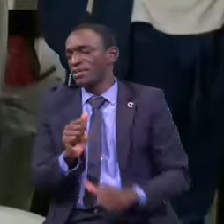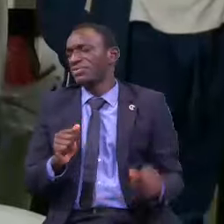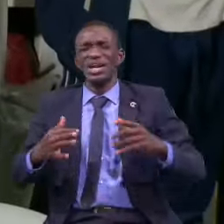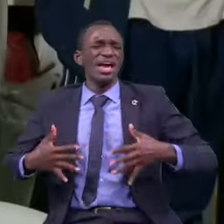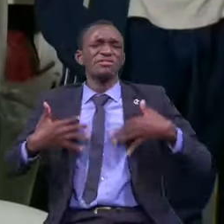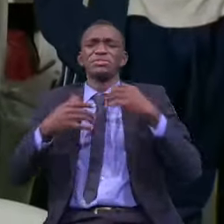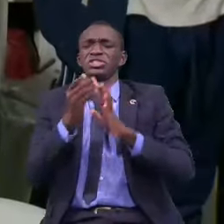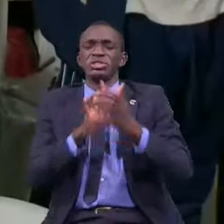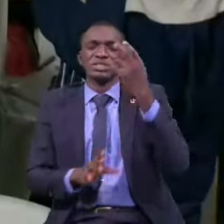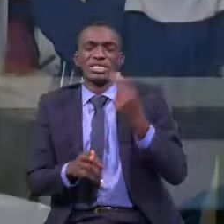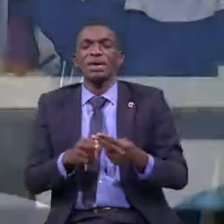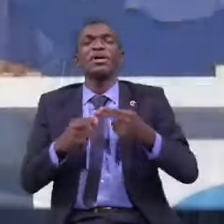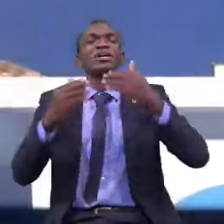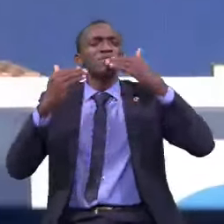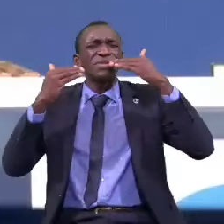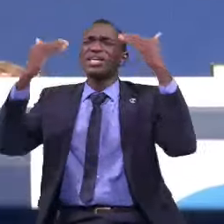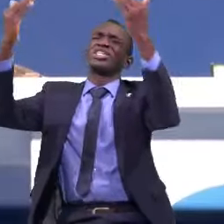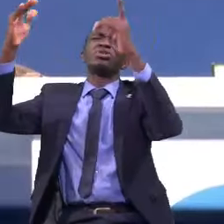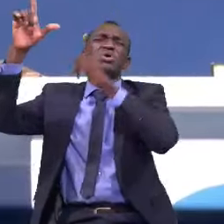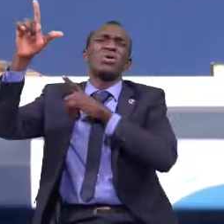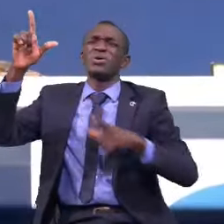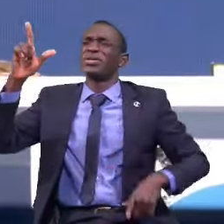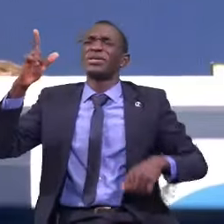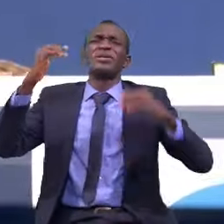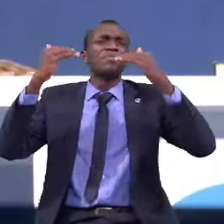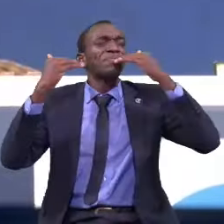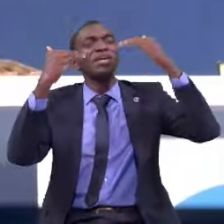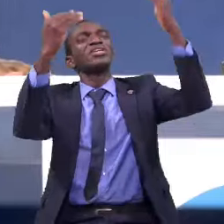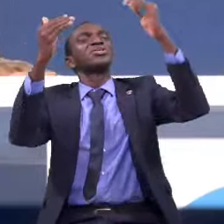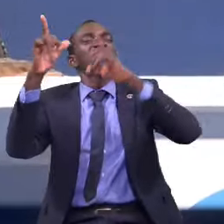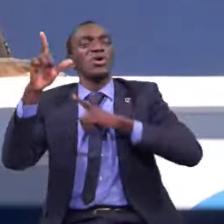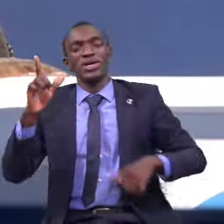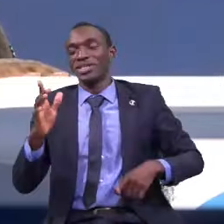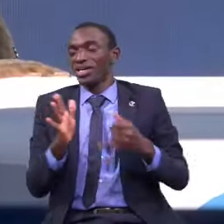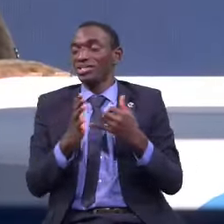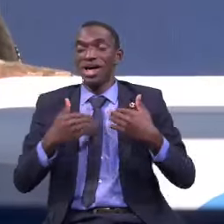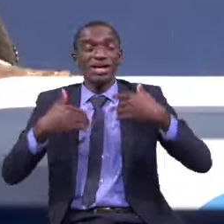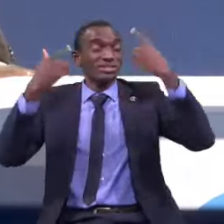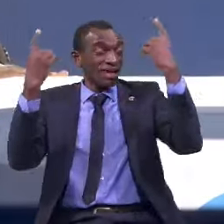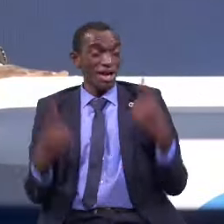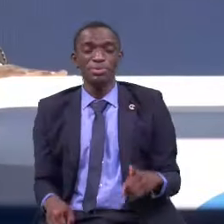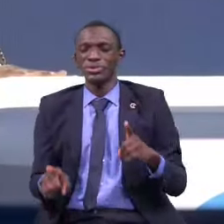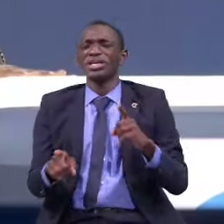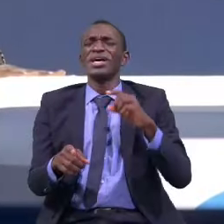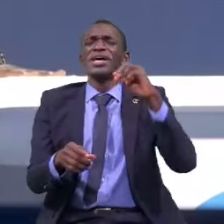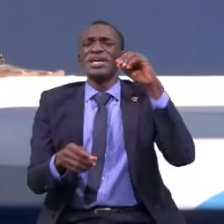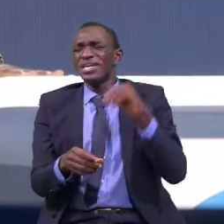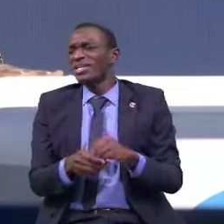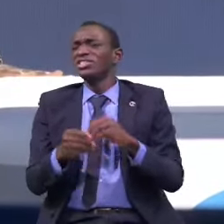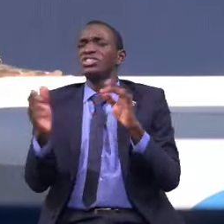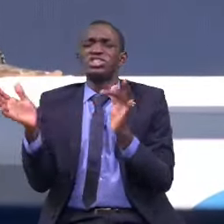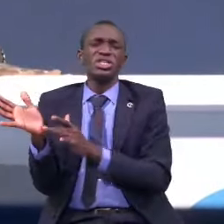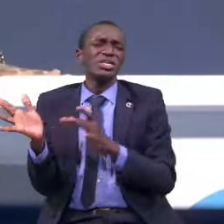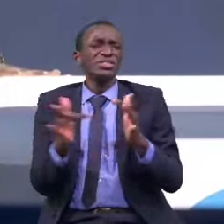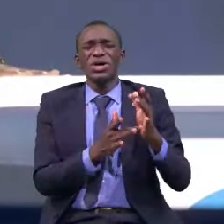Thank you, Lord. Thank you, Lord. It is done. In Jesus'